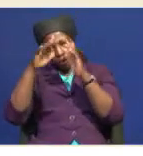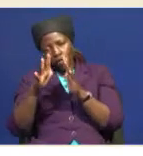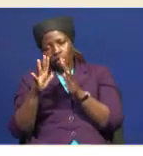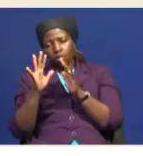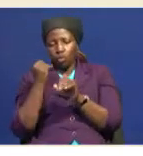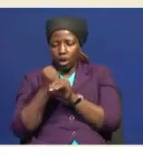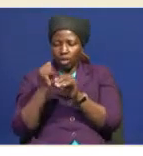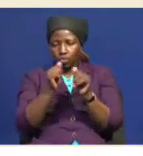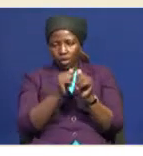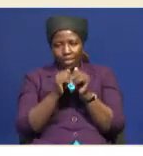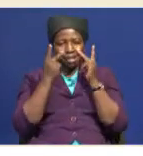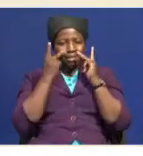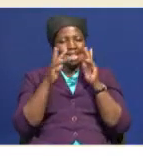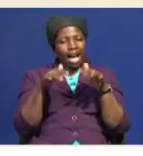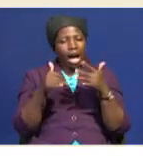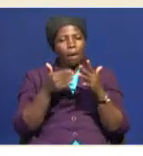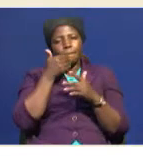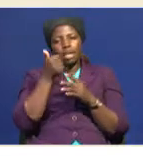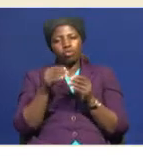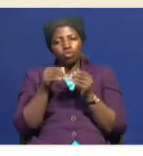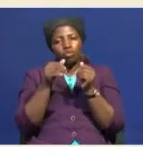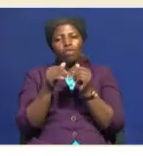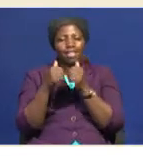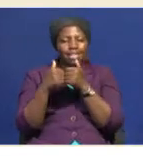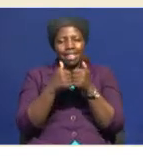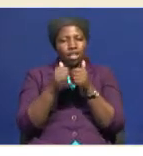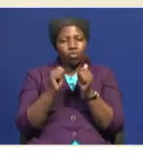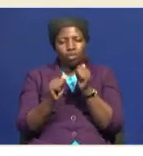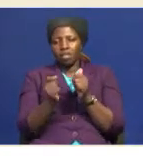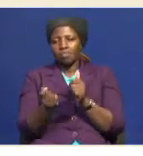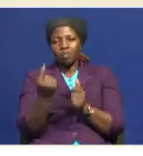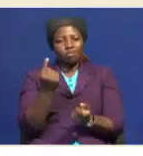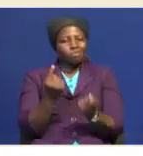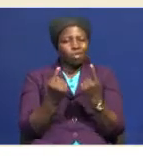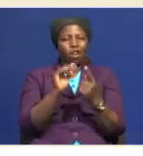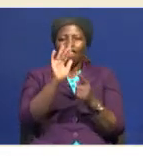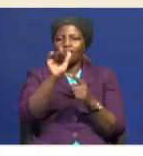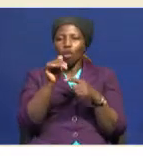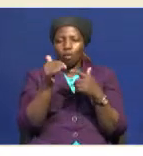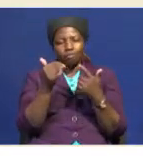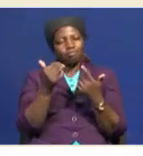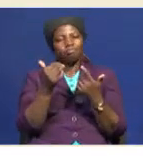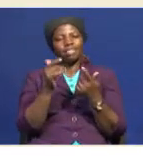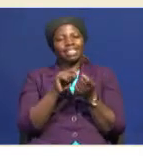how best to overcome the challenges that emanate from the